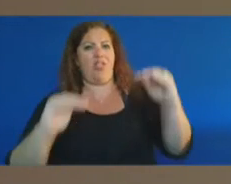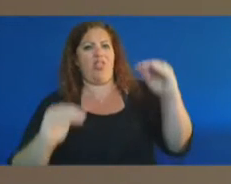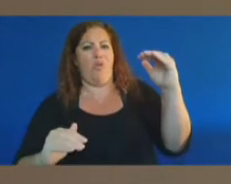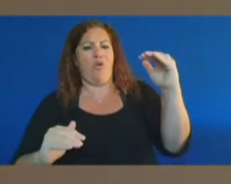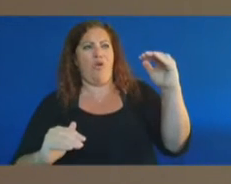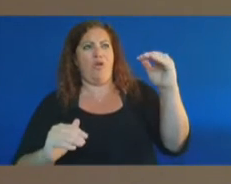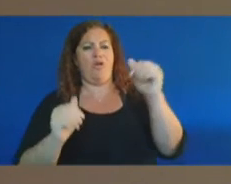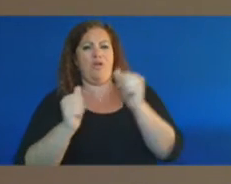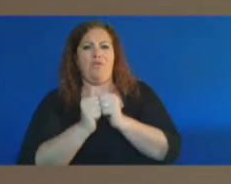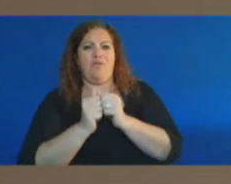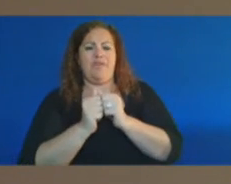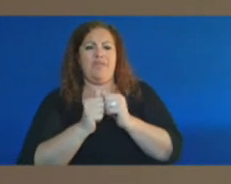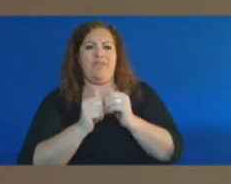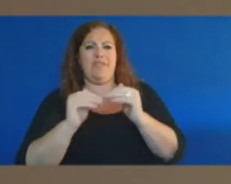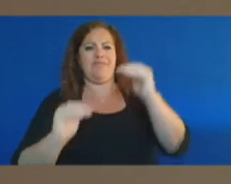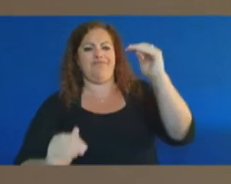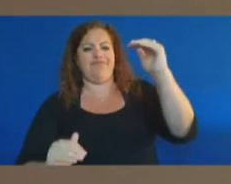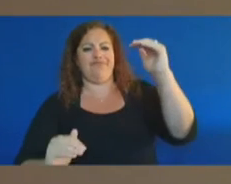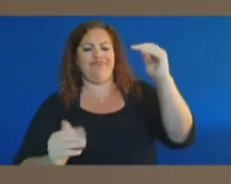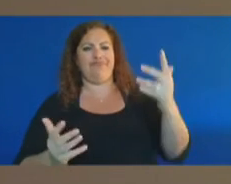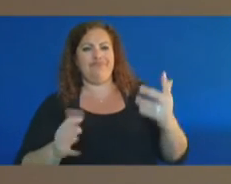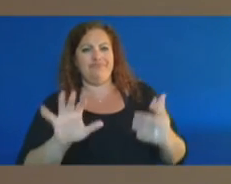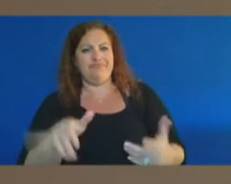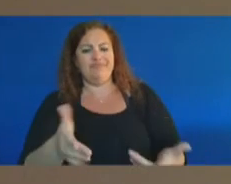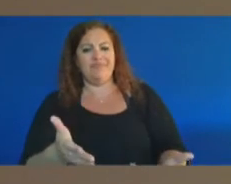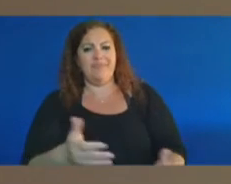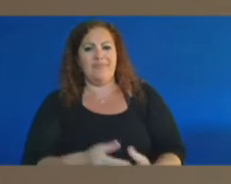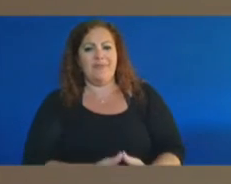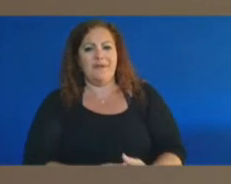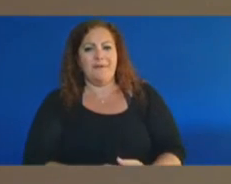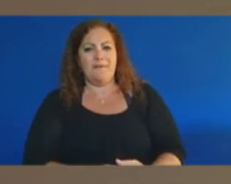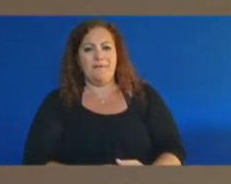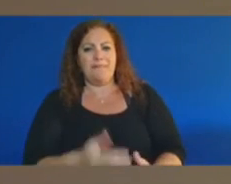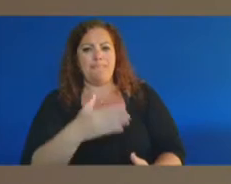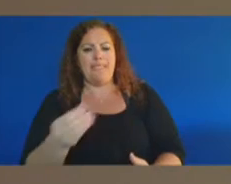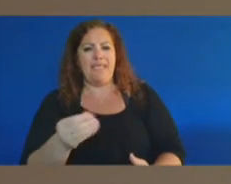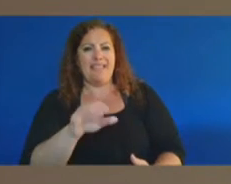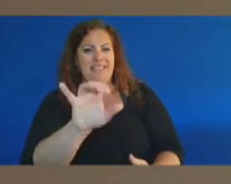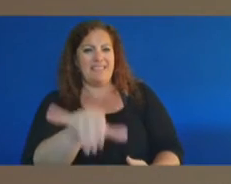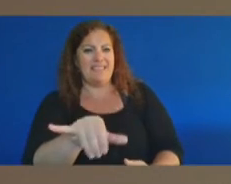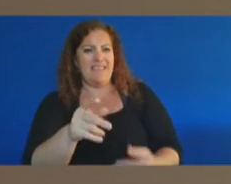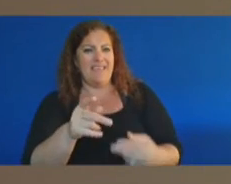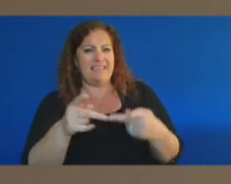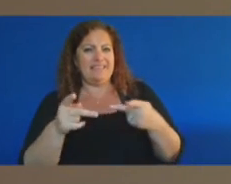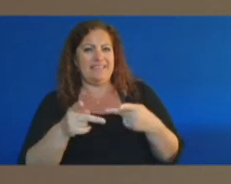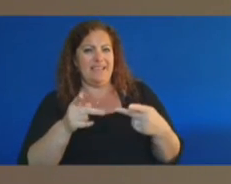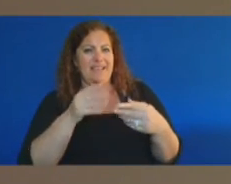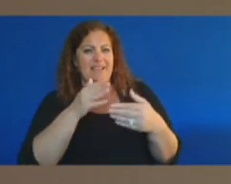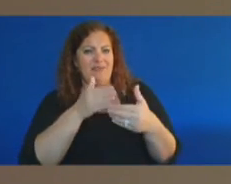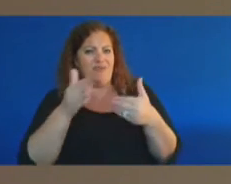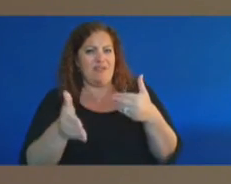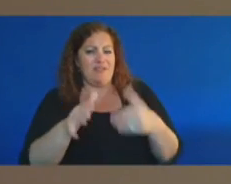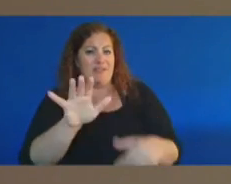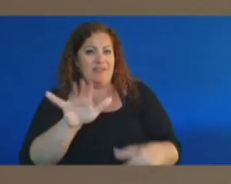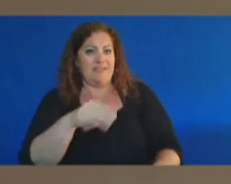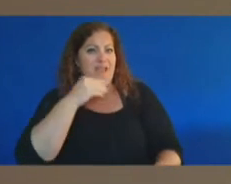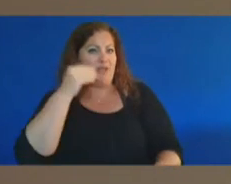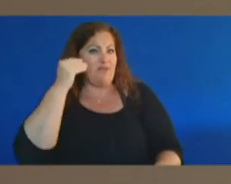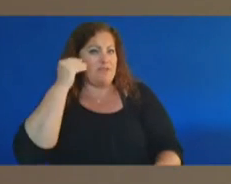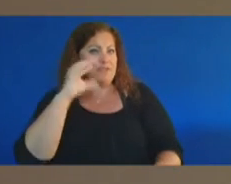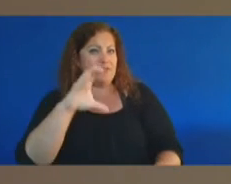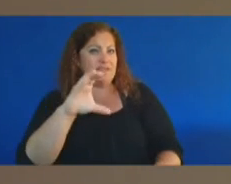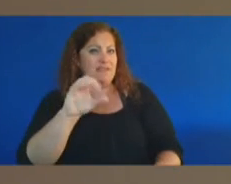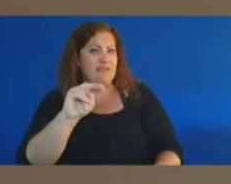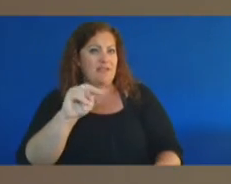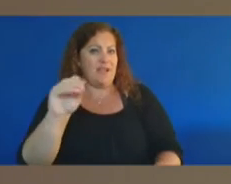terms of height um and and this side right next to it is that residential condos yeah so so that you